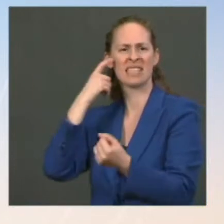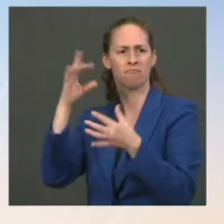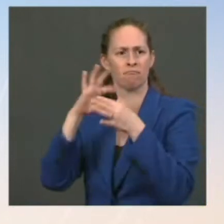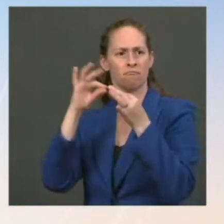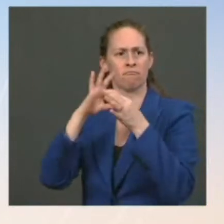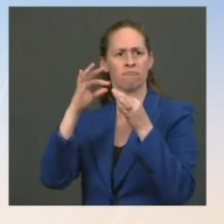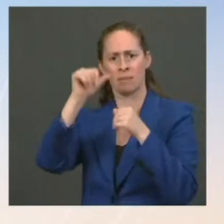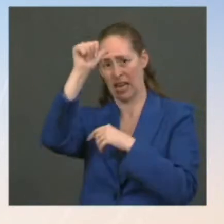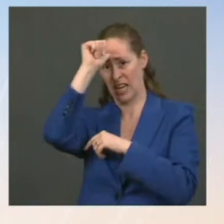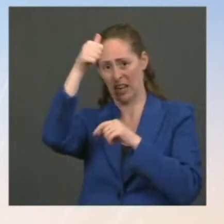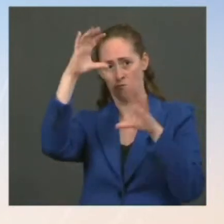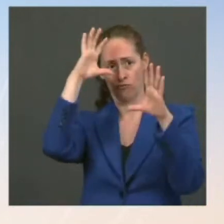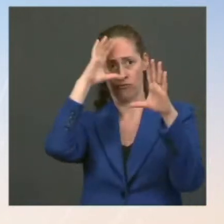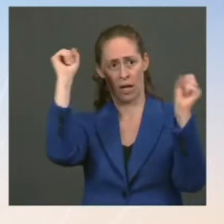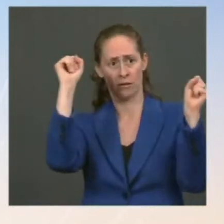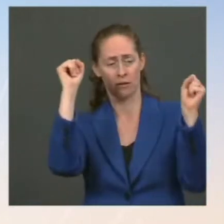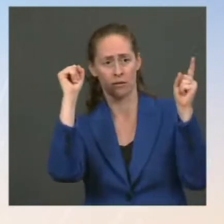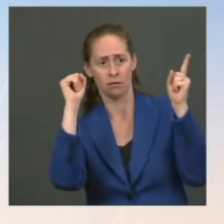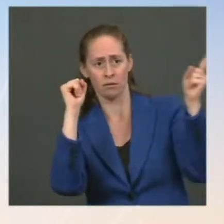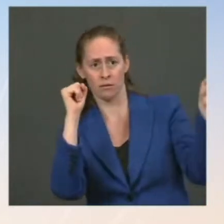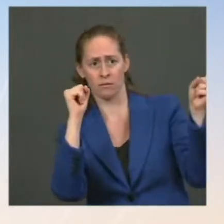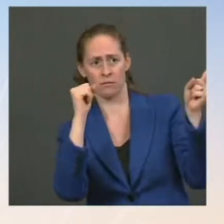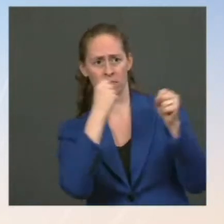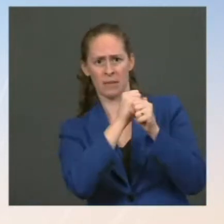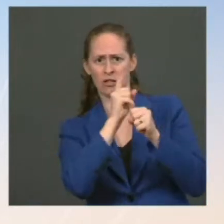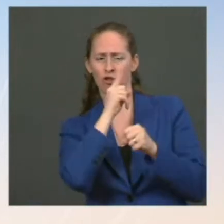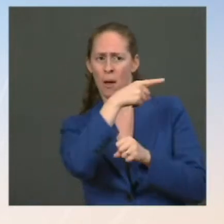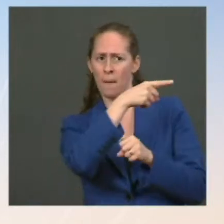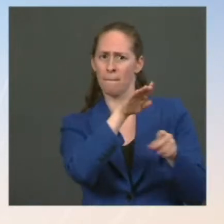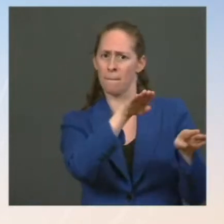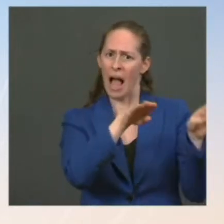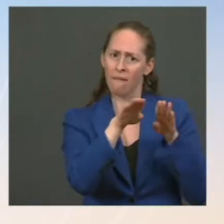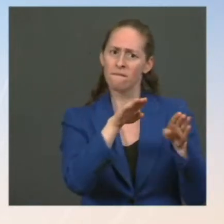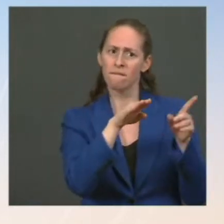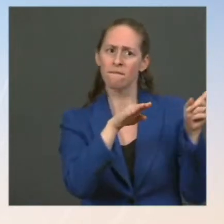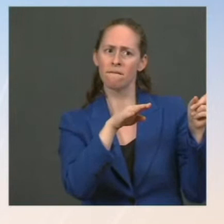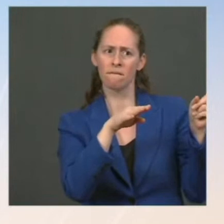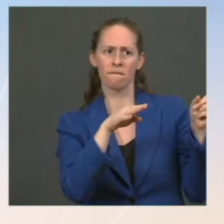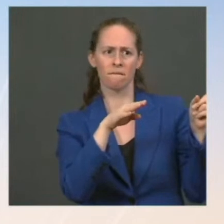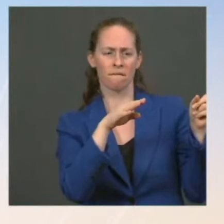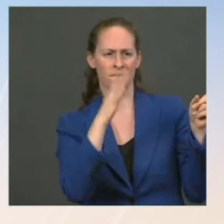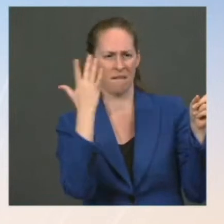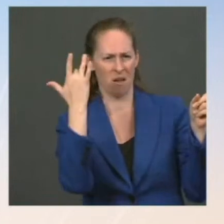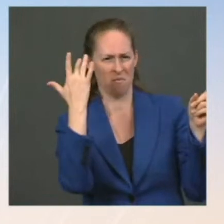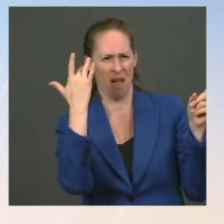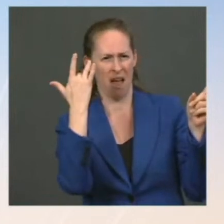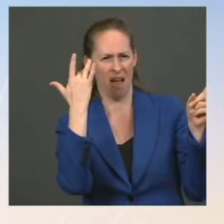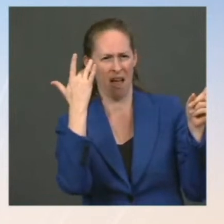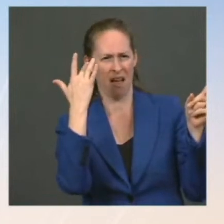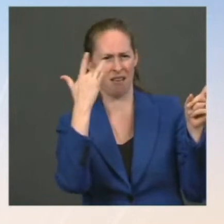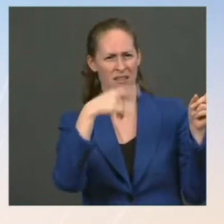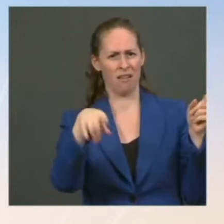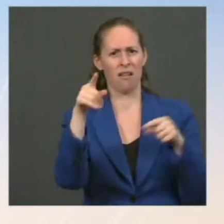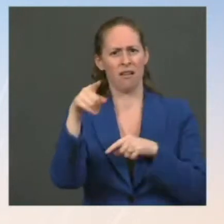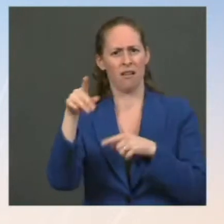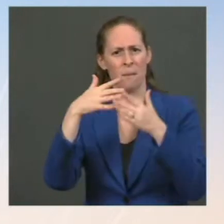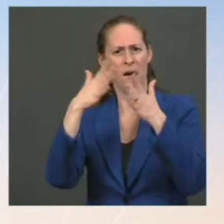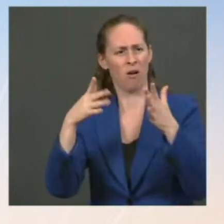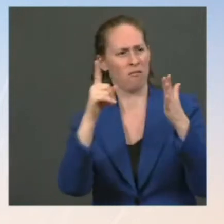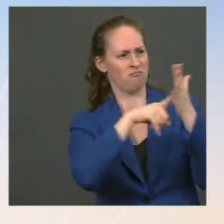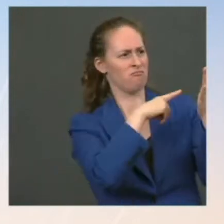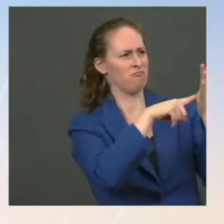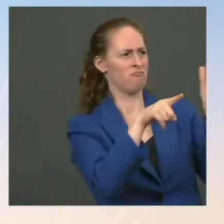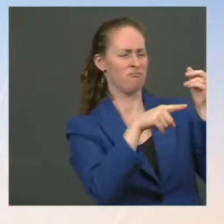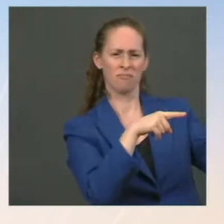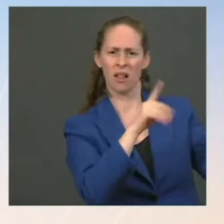then he advised him not to take questions. Can you explain why the American president was criticizing U.S. reporters in that setting? Well, I would note first that he took questions